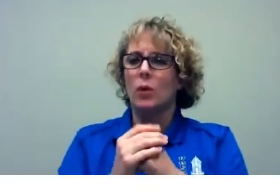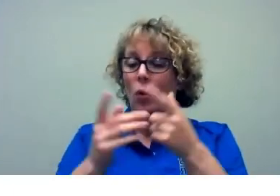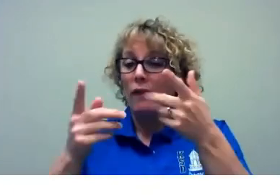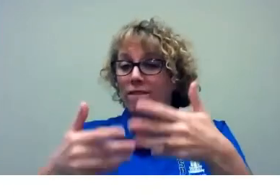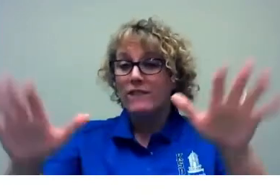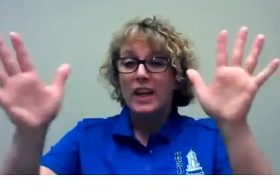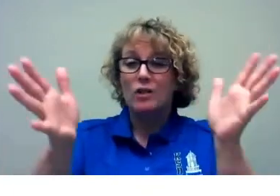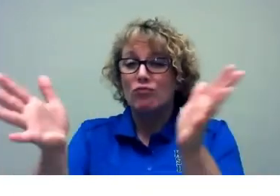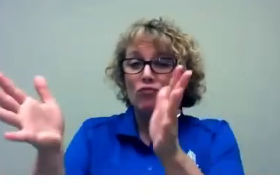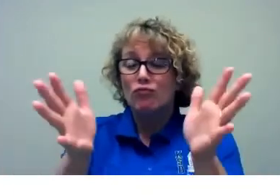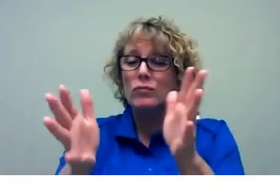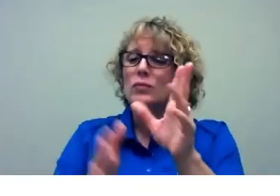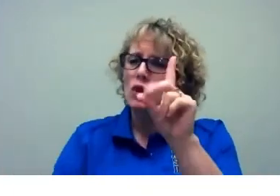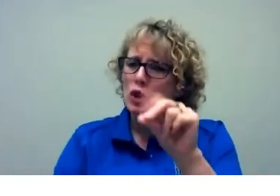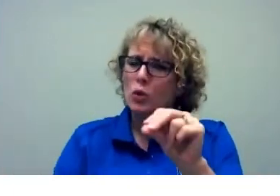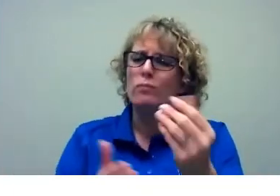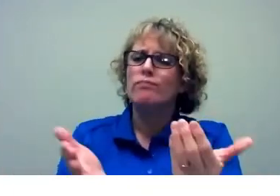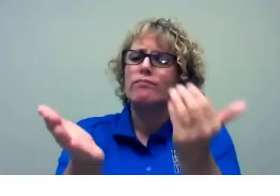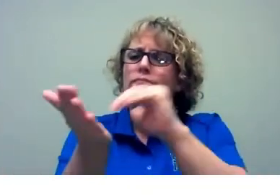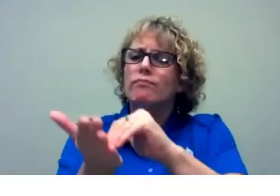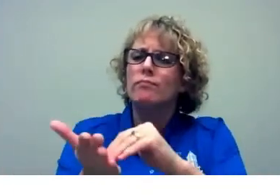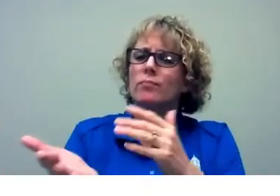and where they end up feeling more supported.